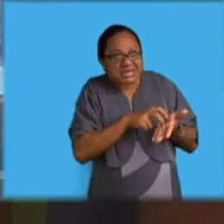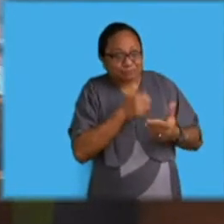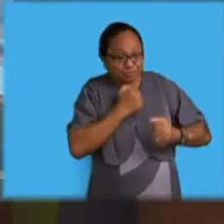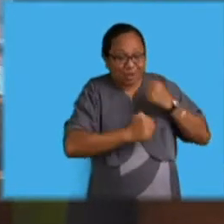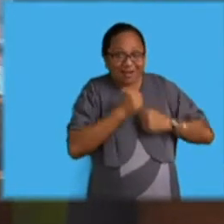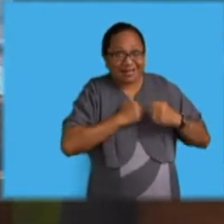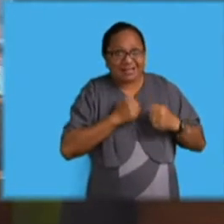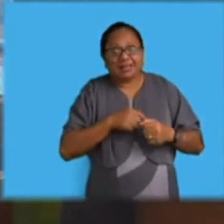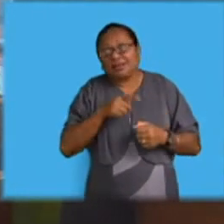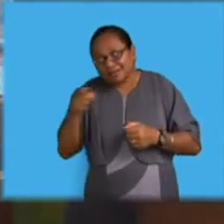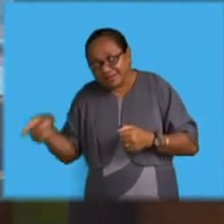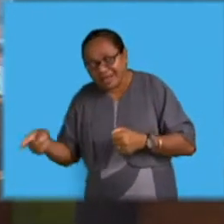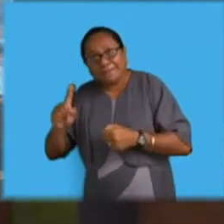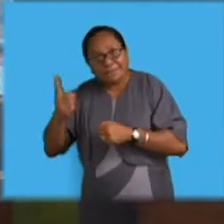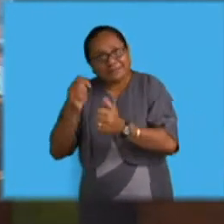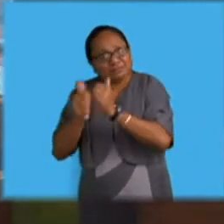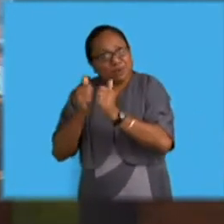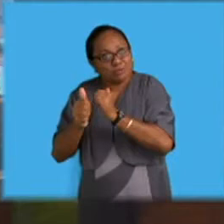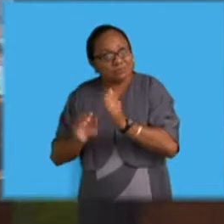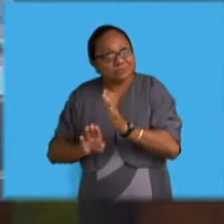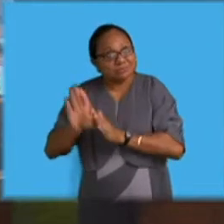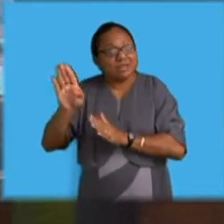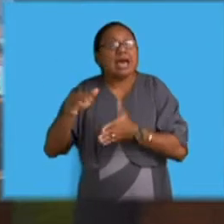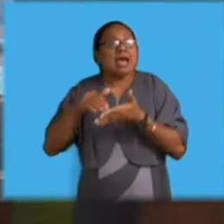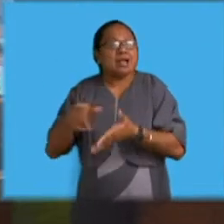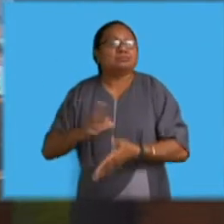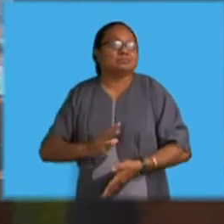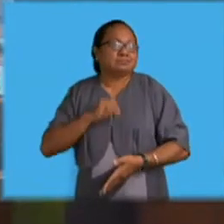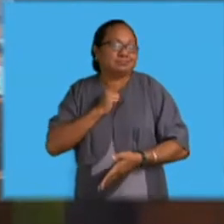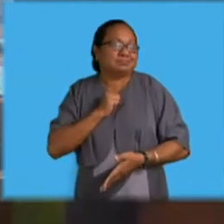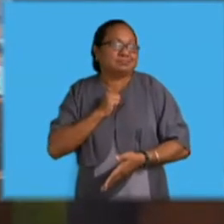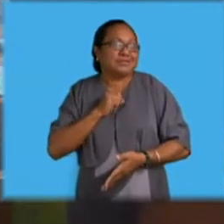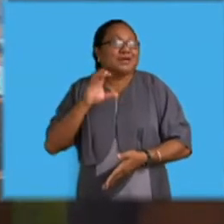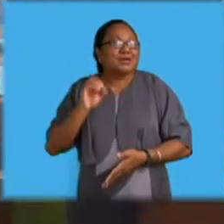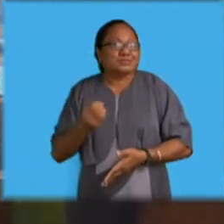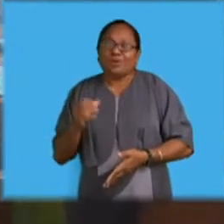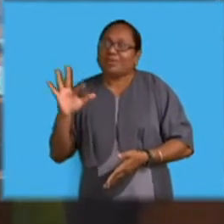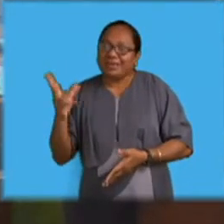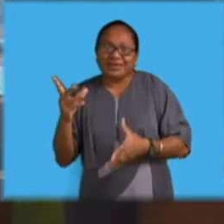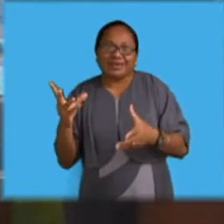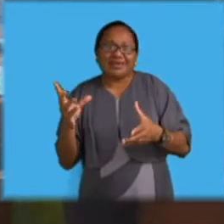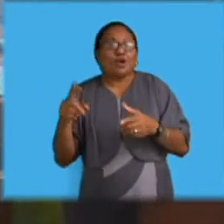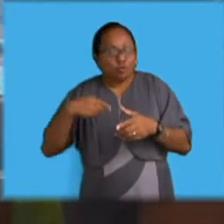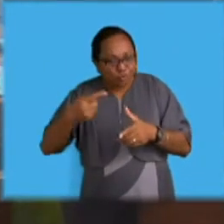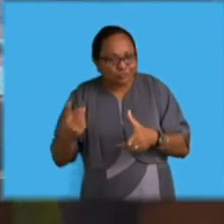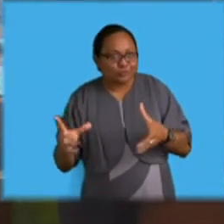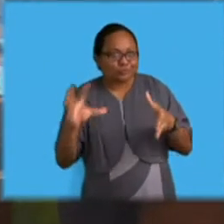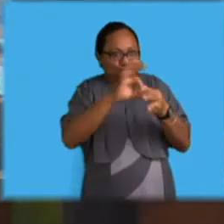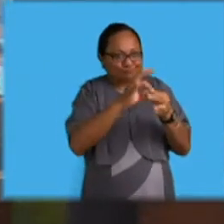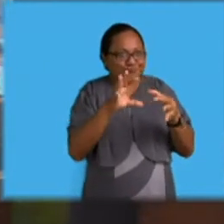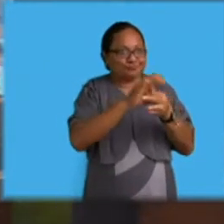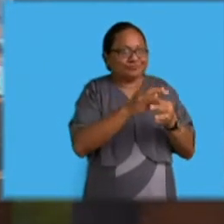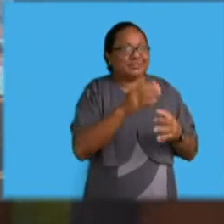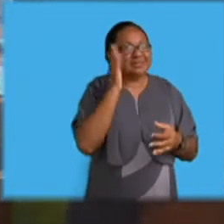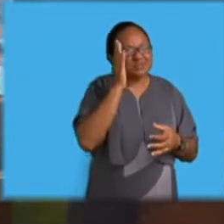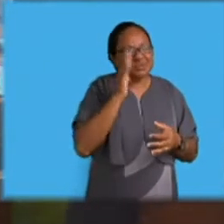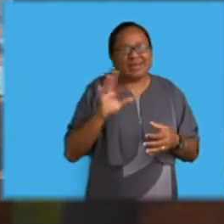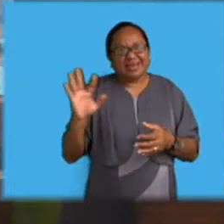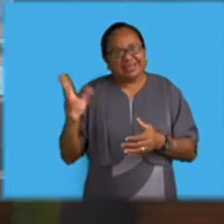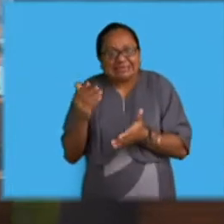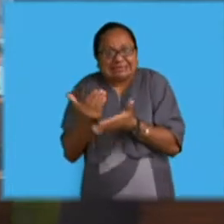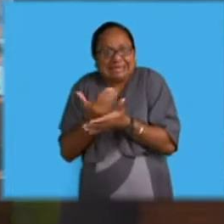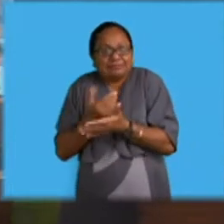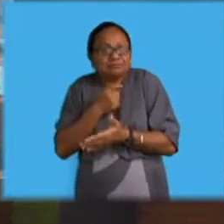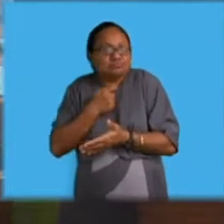competitions heightens the child's self-esteem, keeps them engaged and away from unwarranted societal evils. It